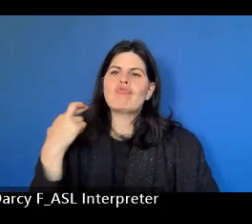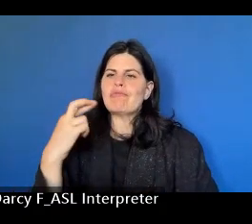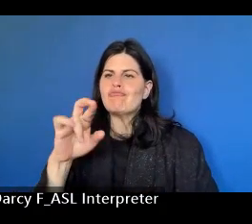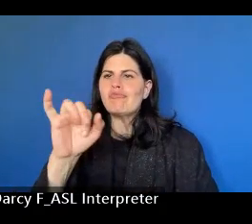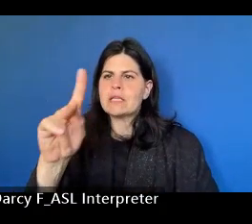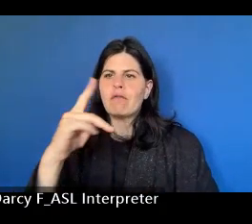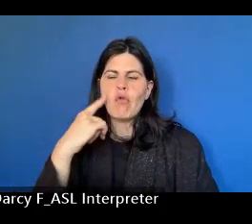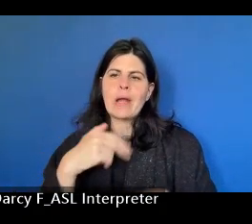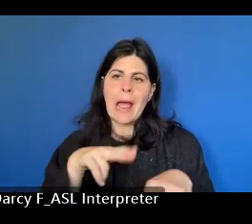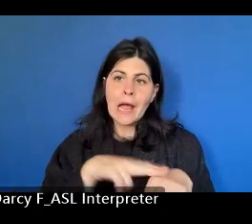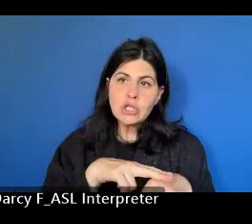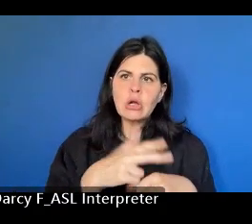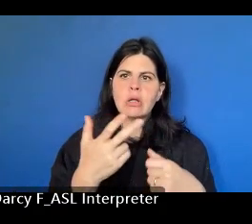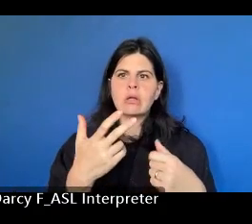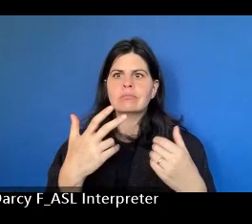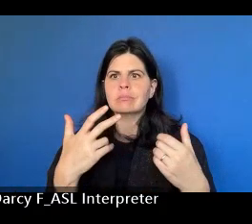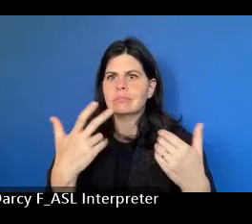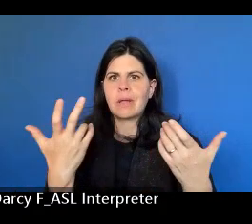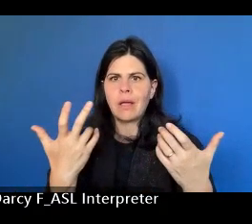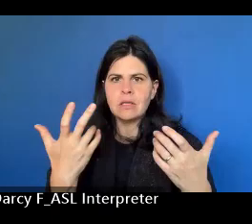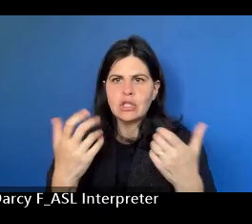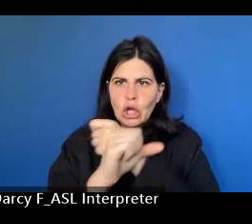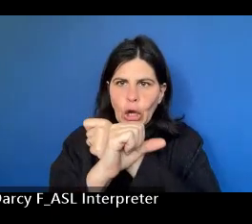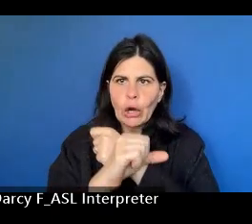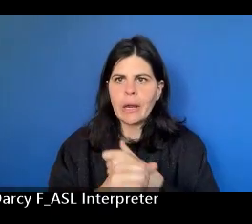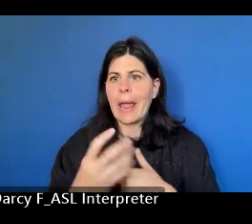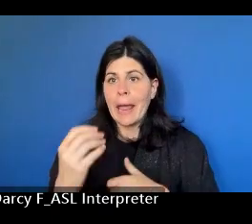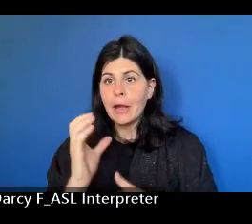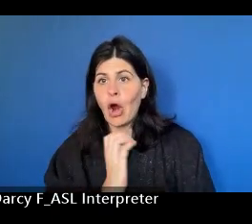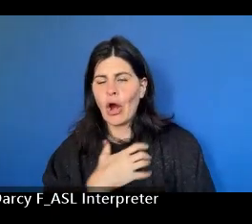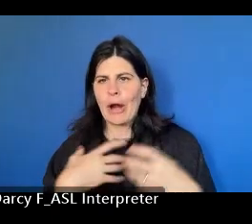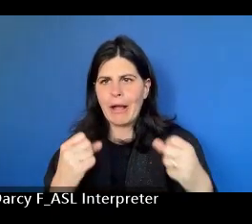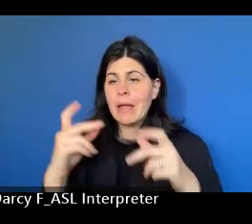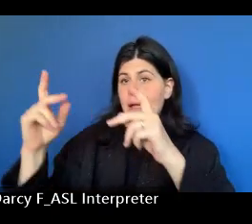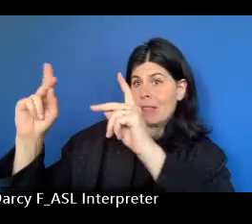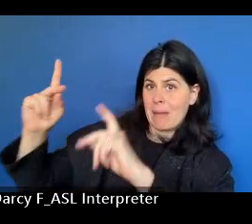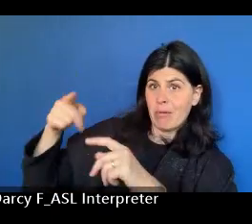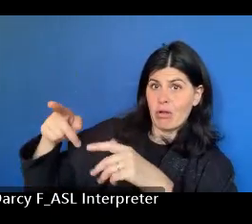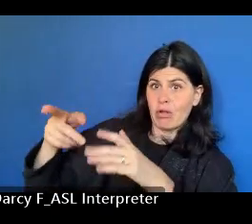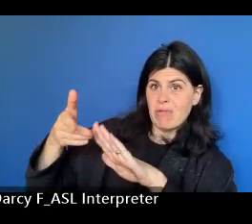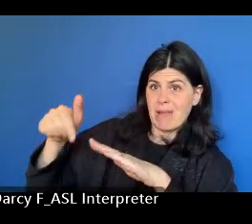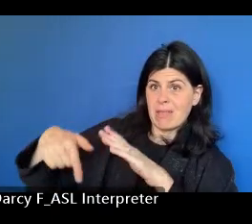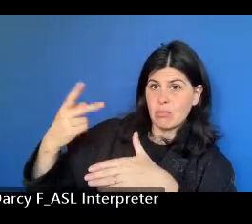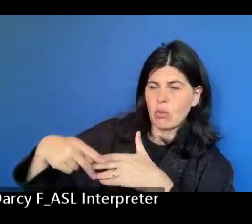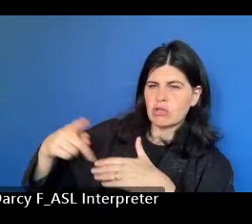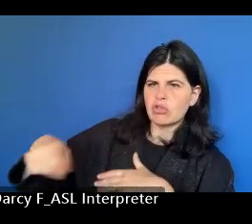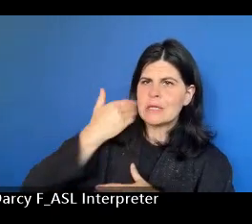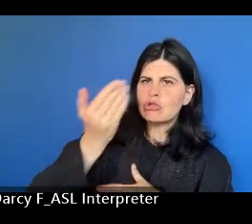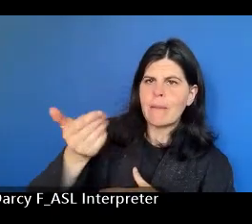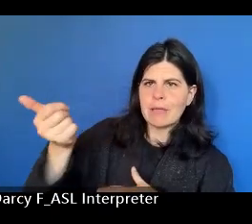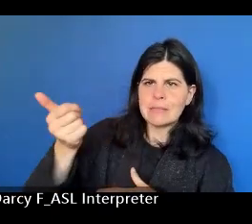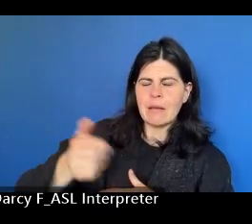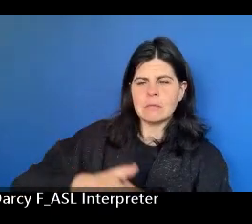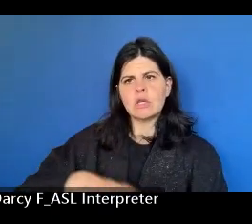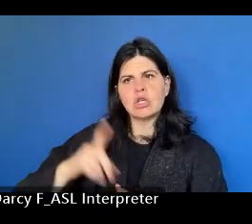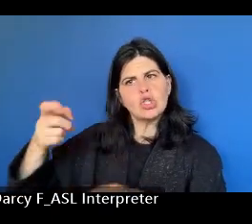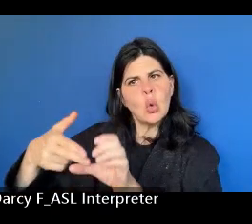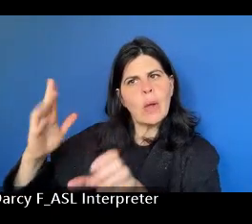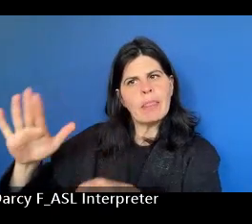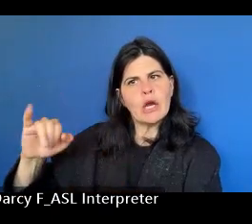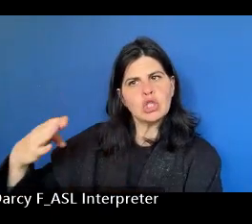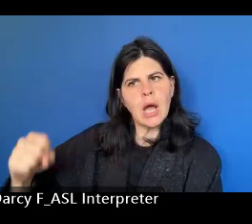of our health. If the people who are running this program should be ashamed of themselves, and they should quit their jobs